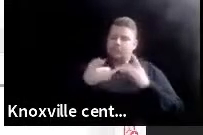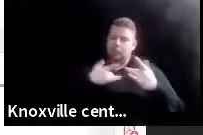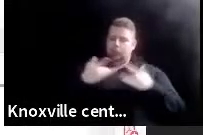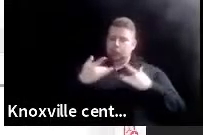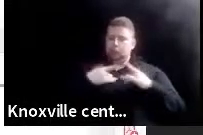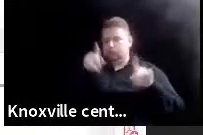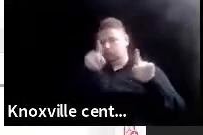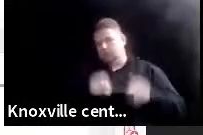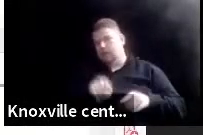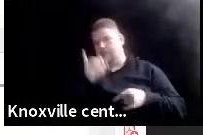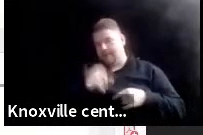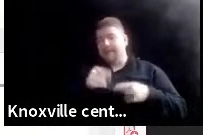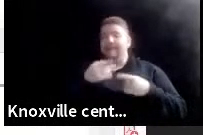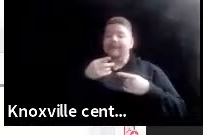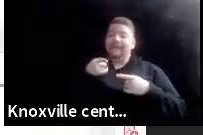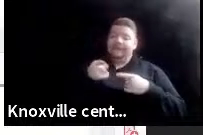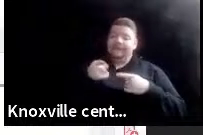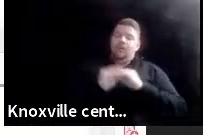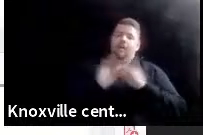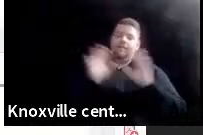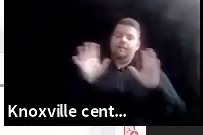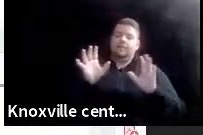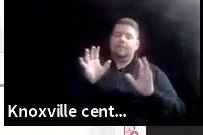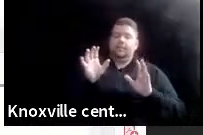that he can obviously